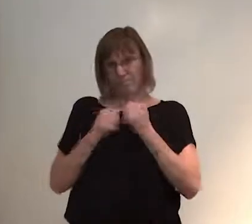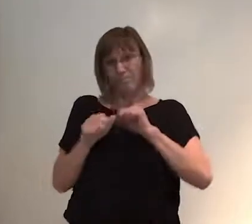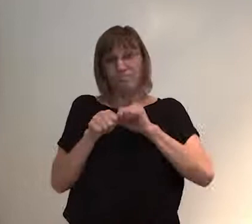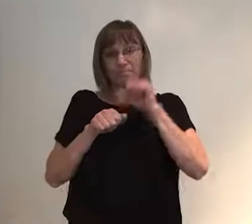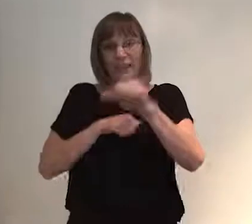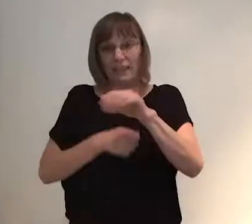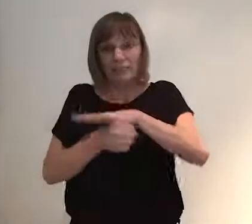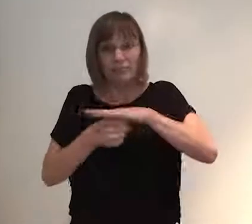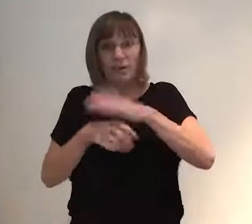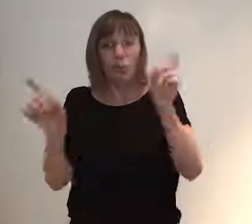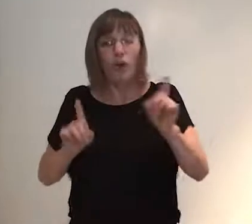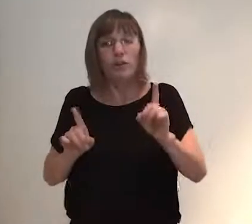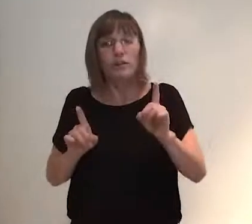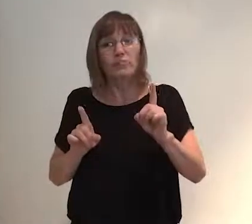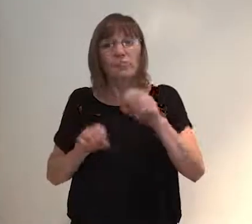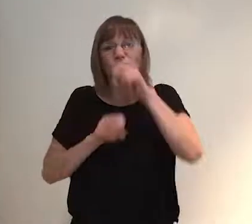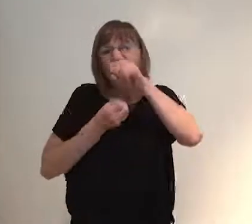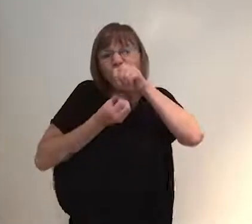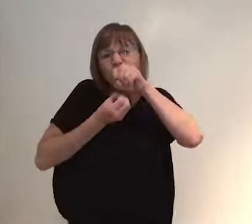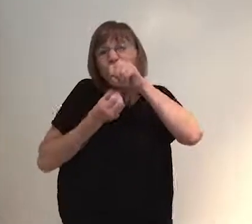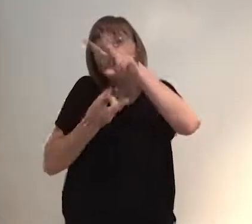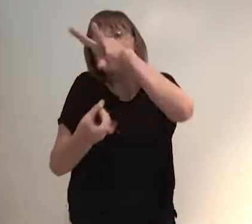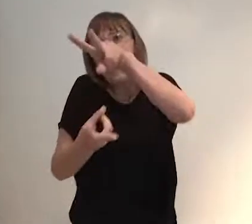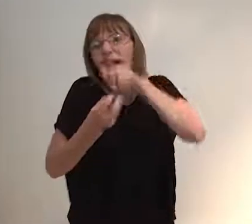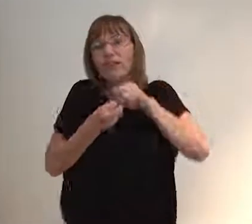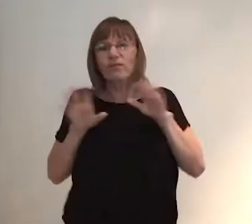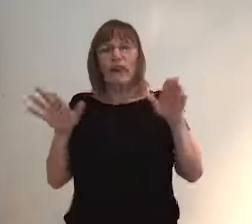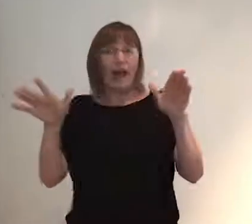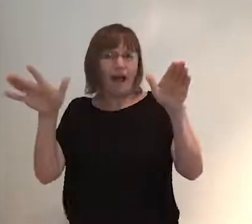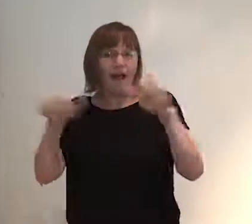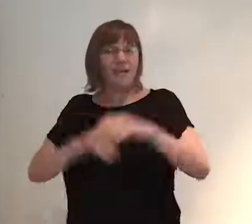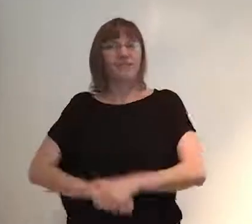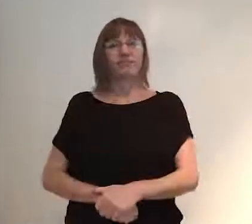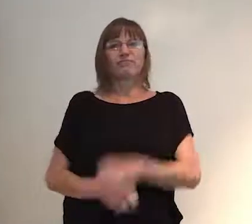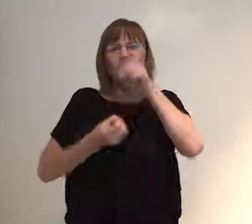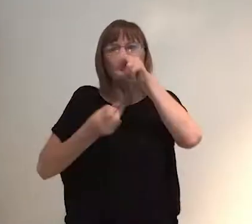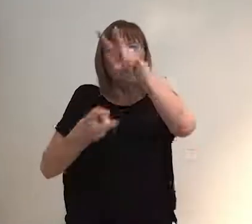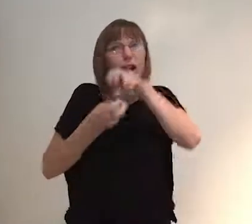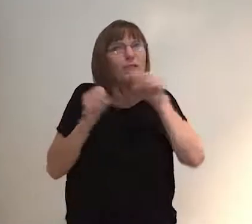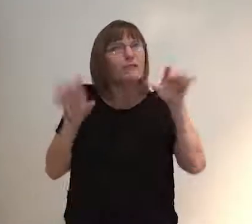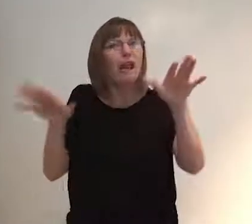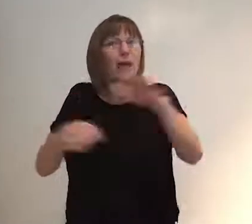Okay, so next pose we're going to do is a pose called Dragonfly Pose.